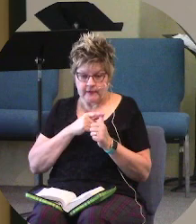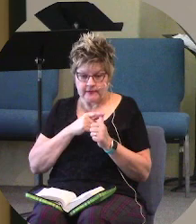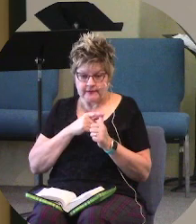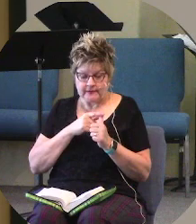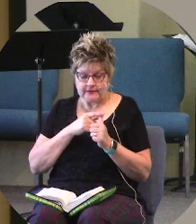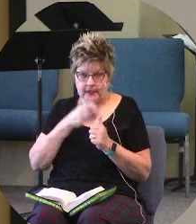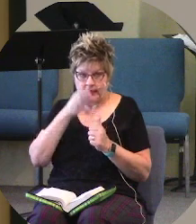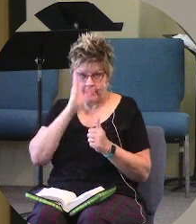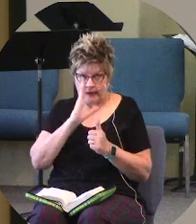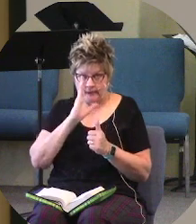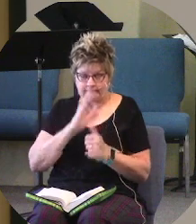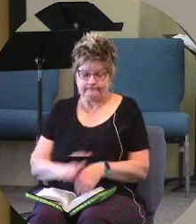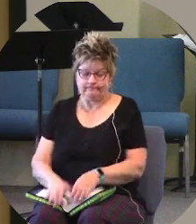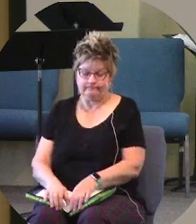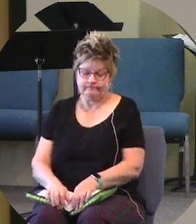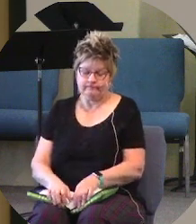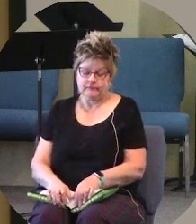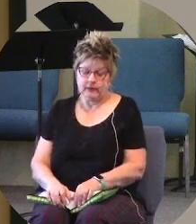God.